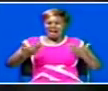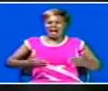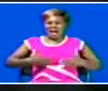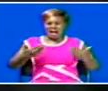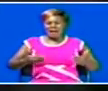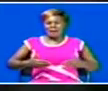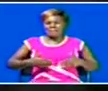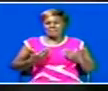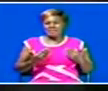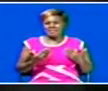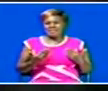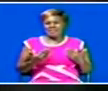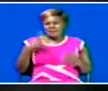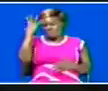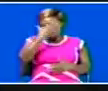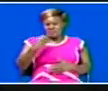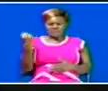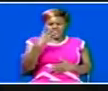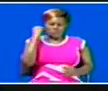going to run a beautiful race